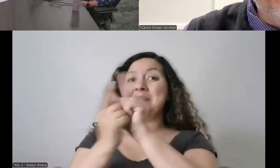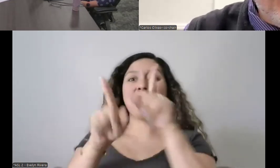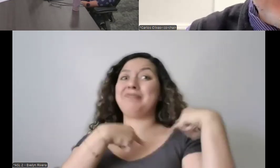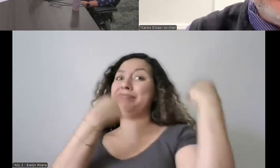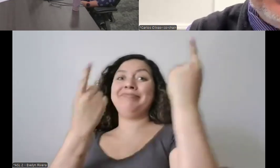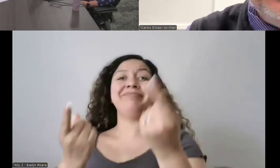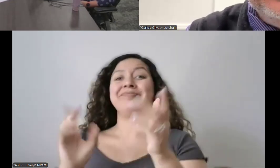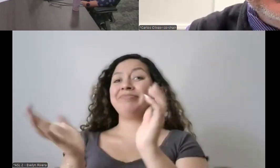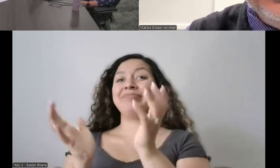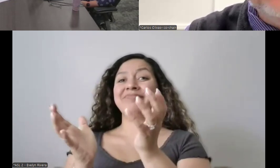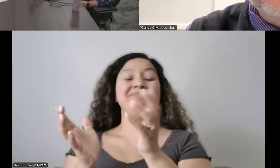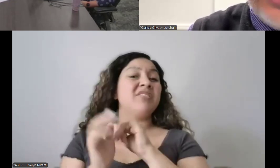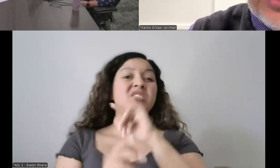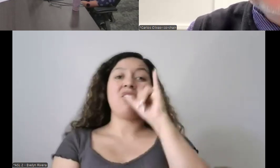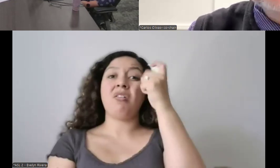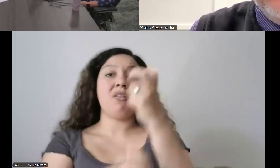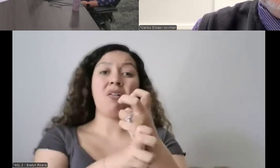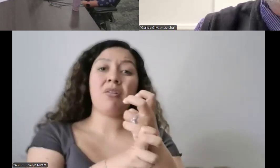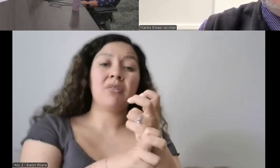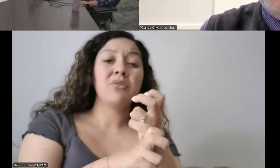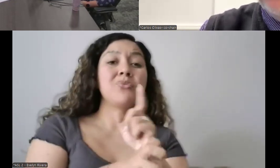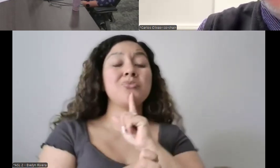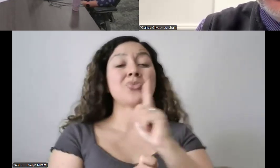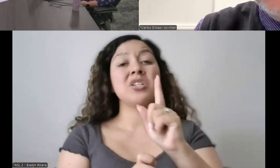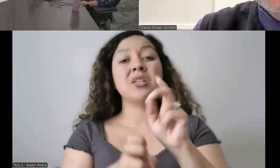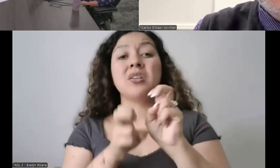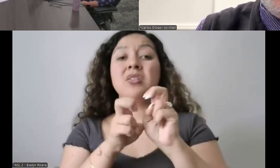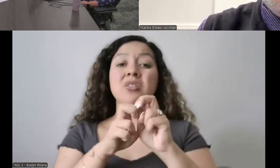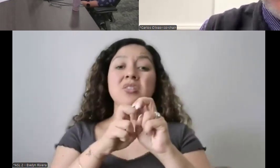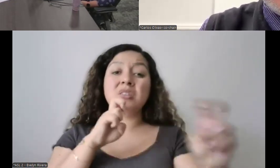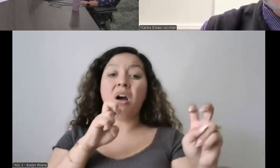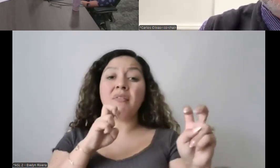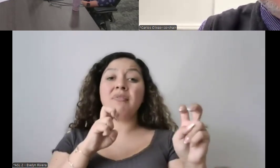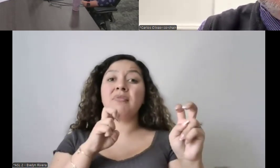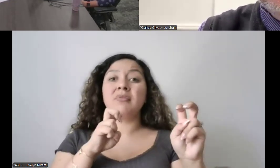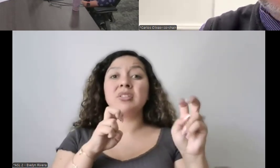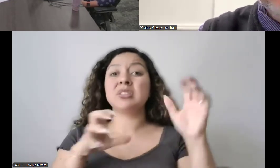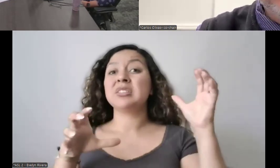It's hard. It's very difficult to convey in words what I